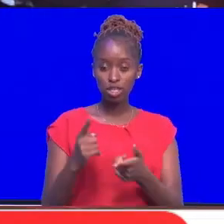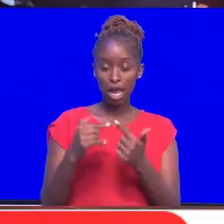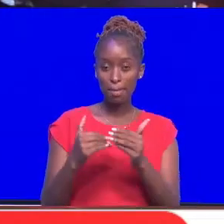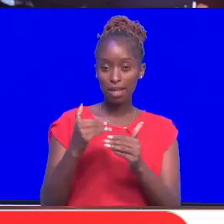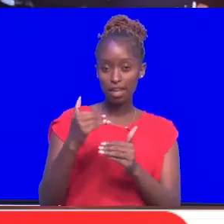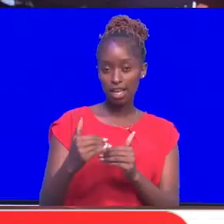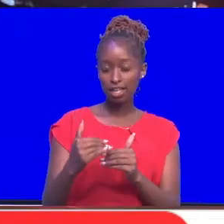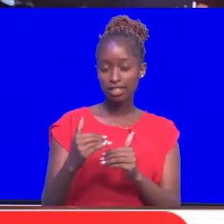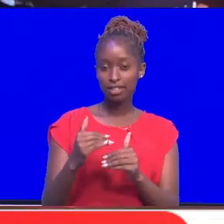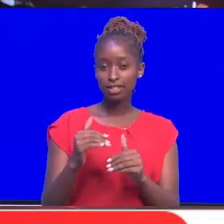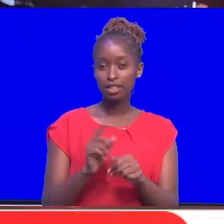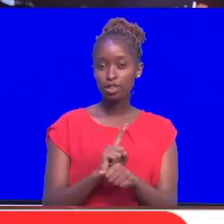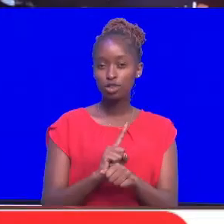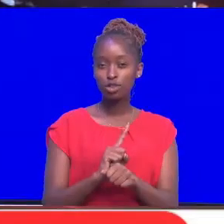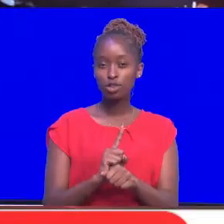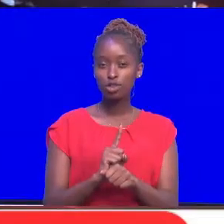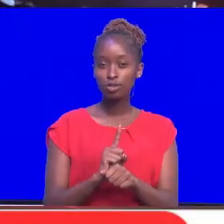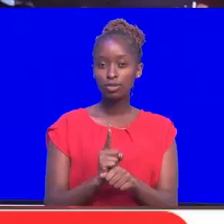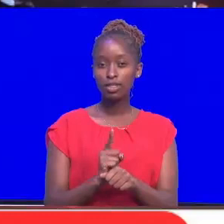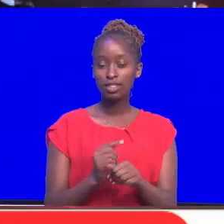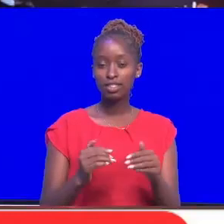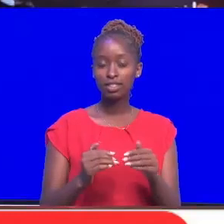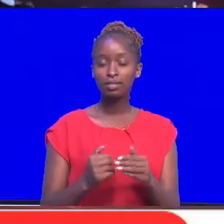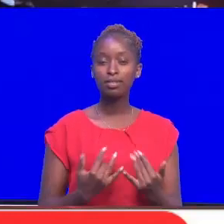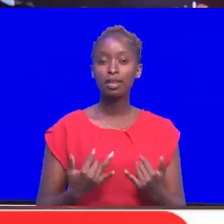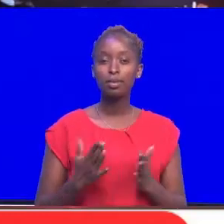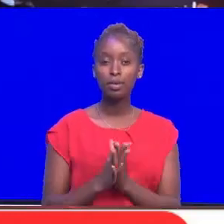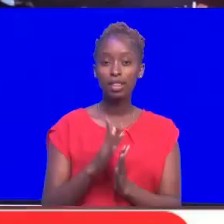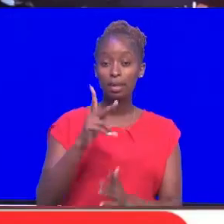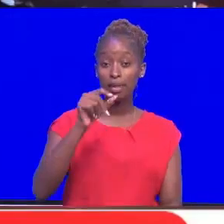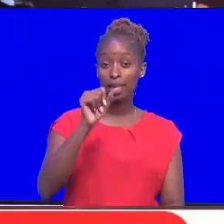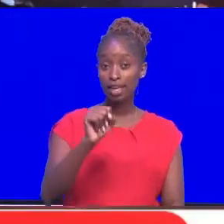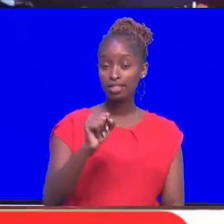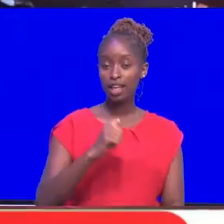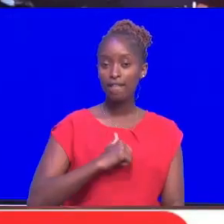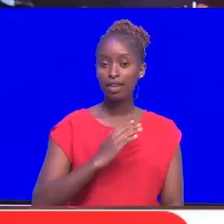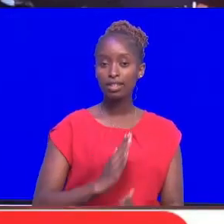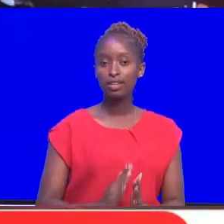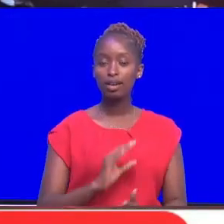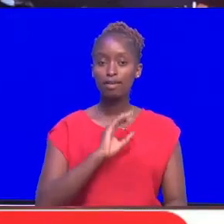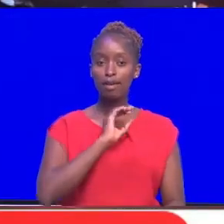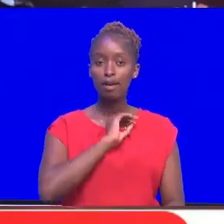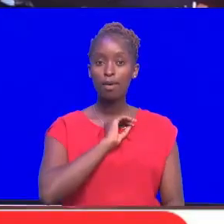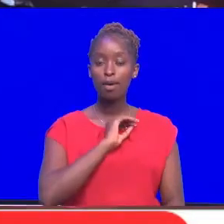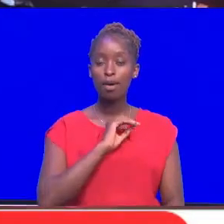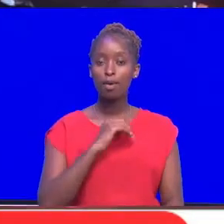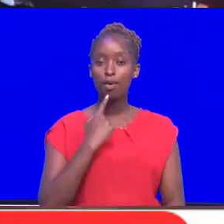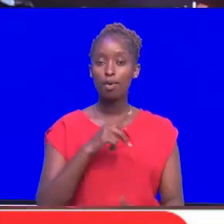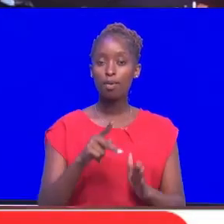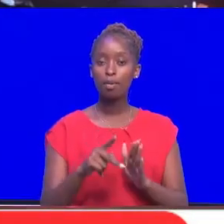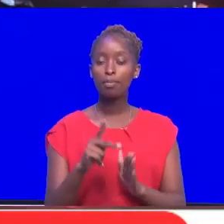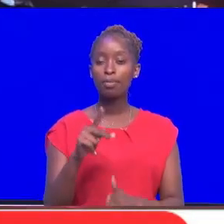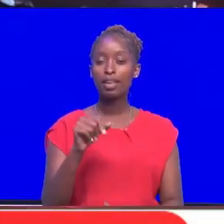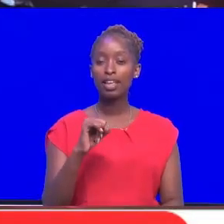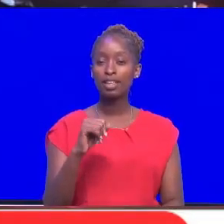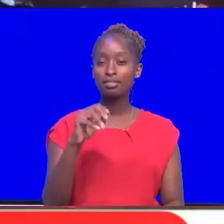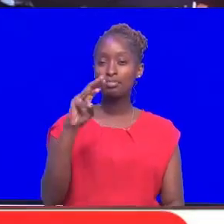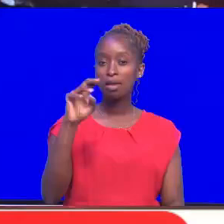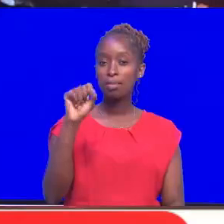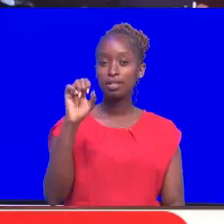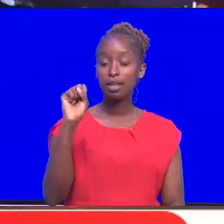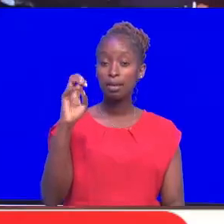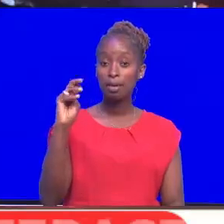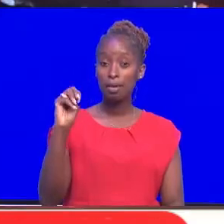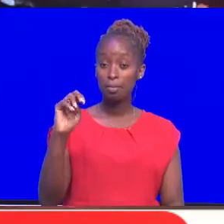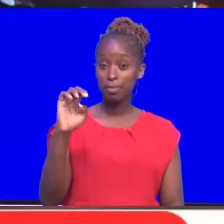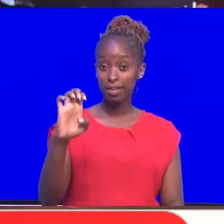while with PS Susan Mangeni, Principal Secretary for MSME Development. Now, the